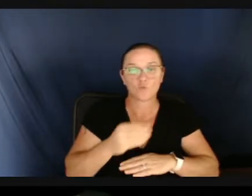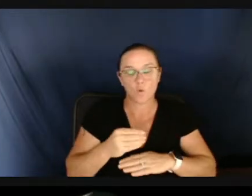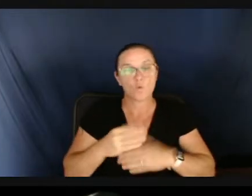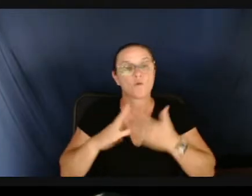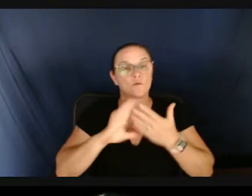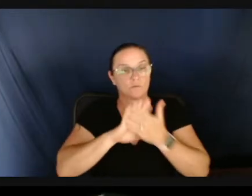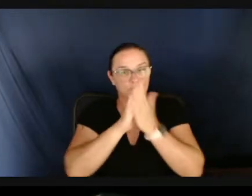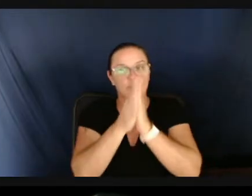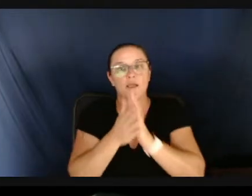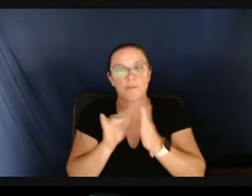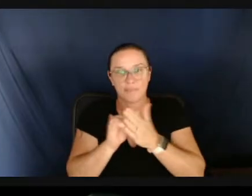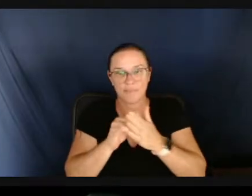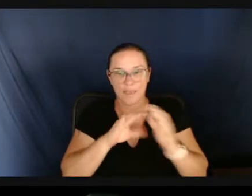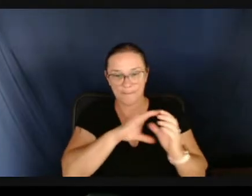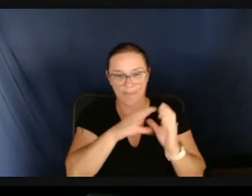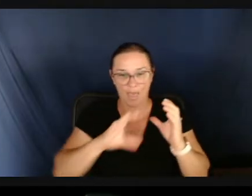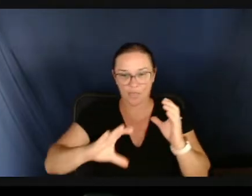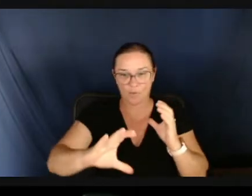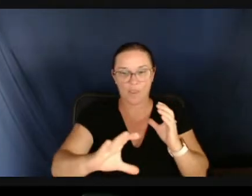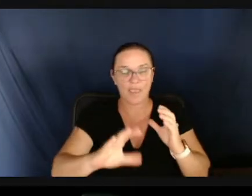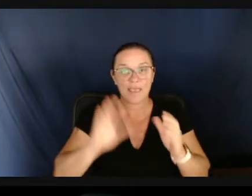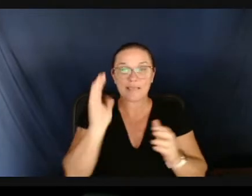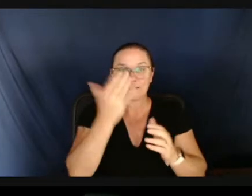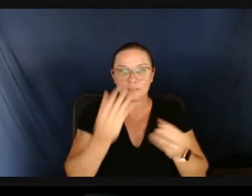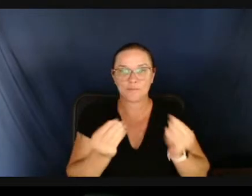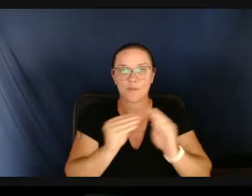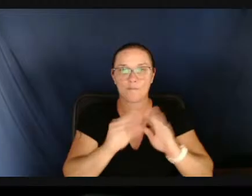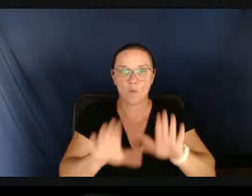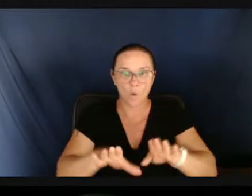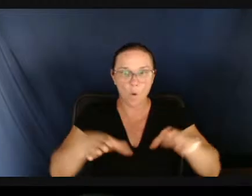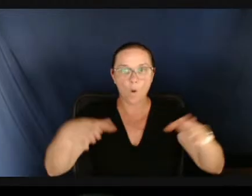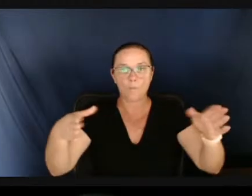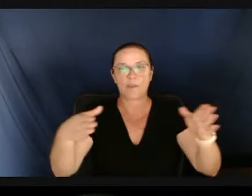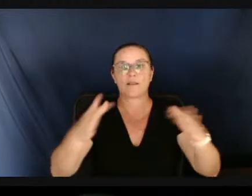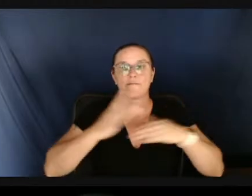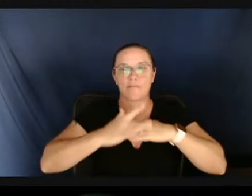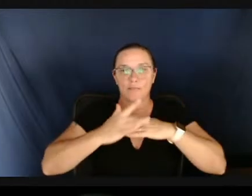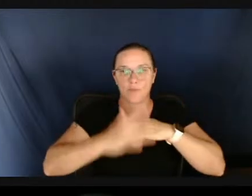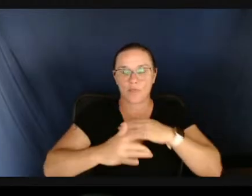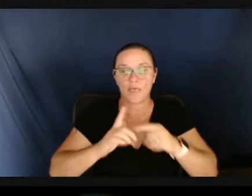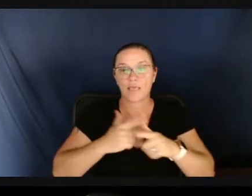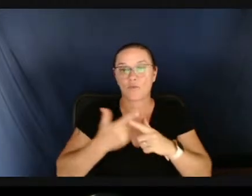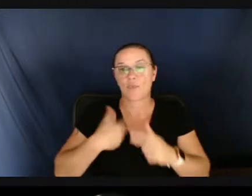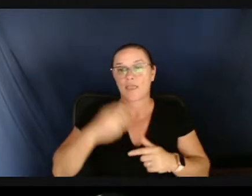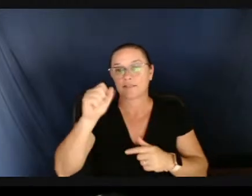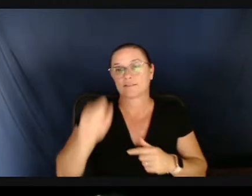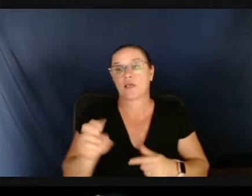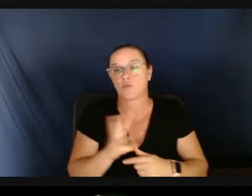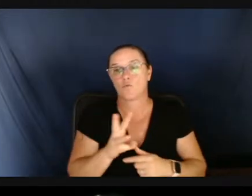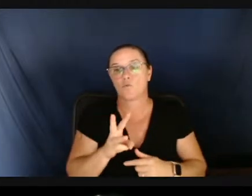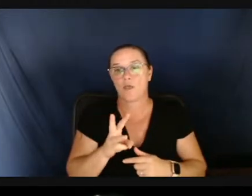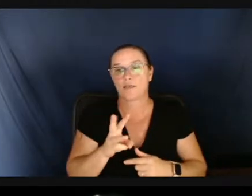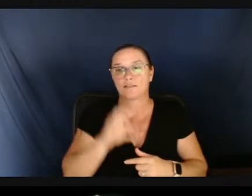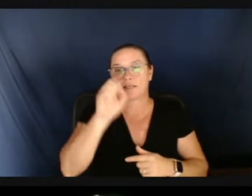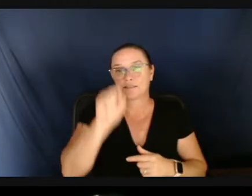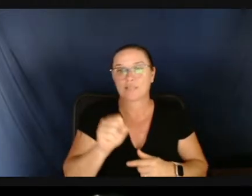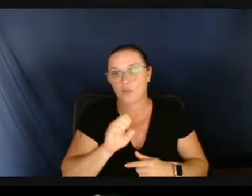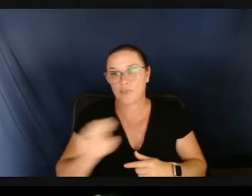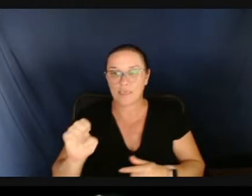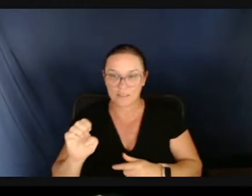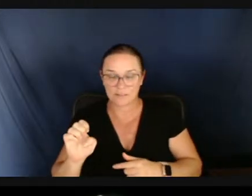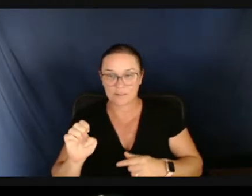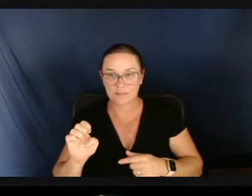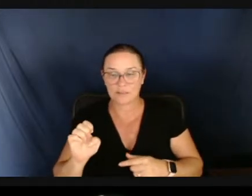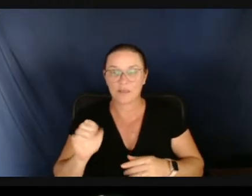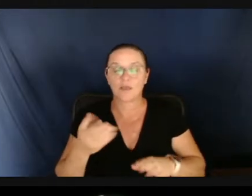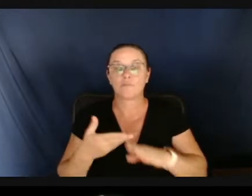that pathway seemed to be further open. Then we had Southwest Rift, Southeast Rift